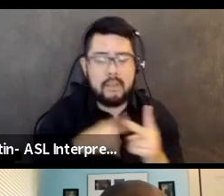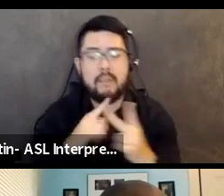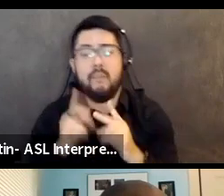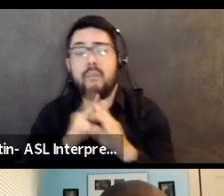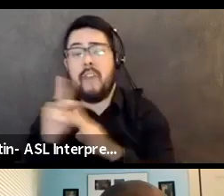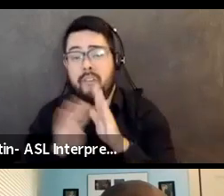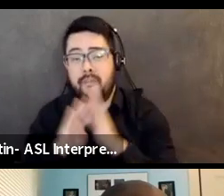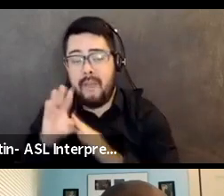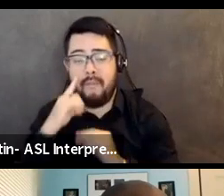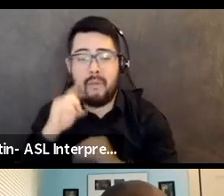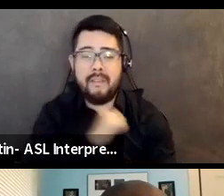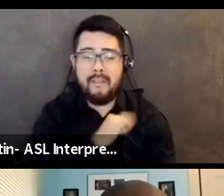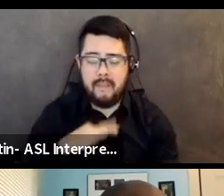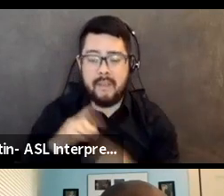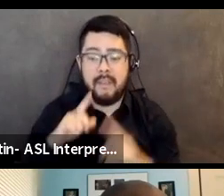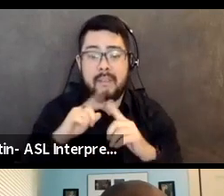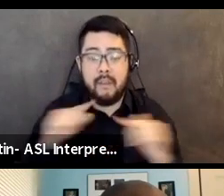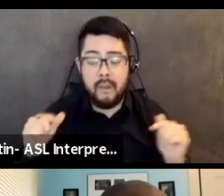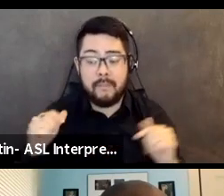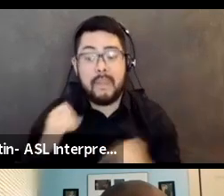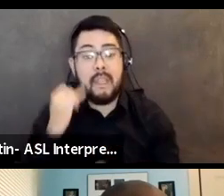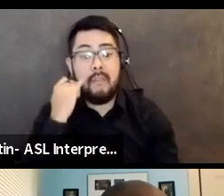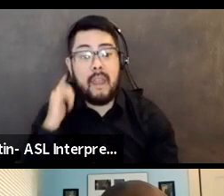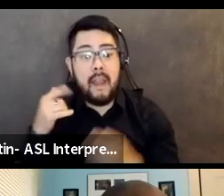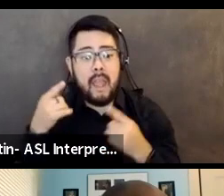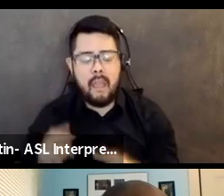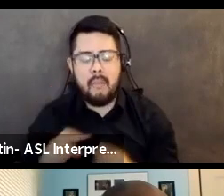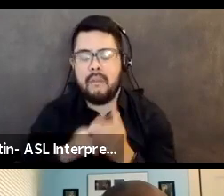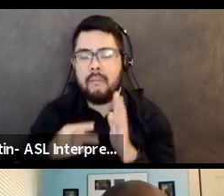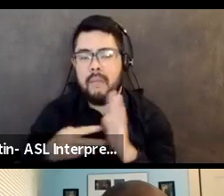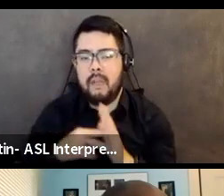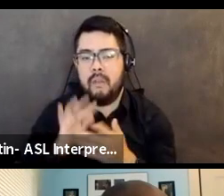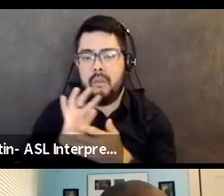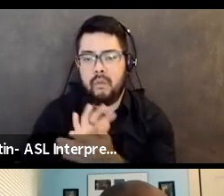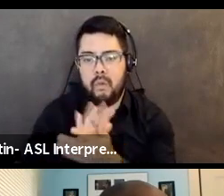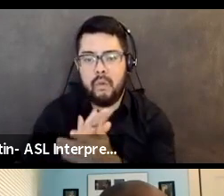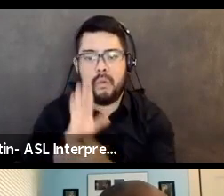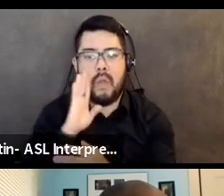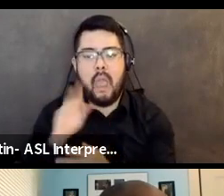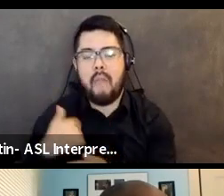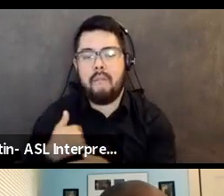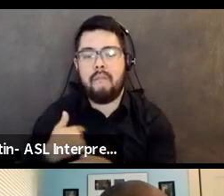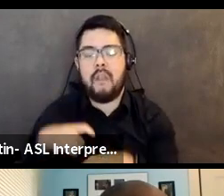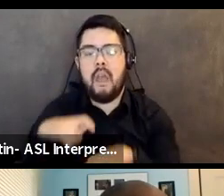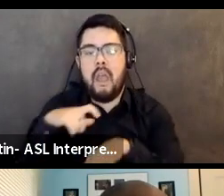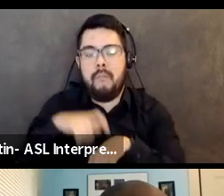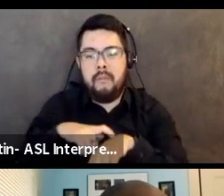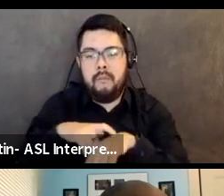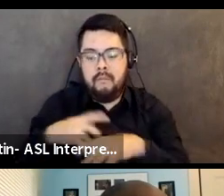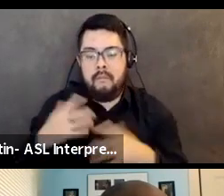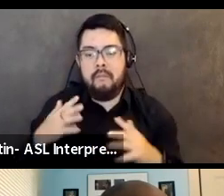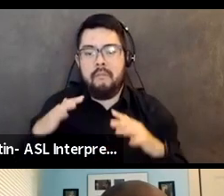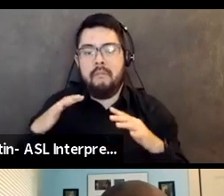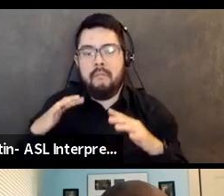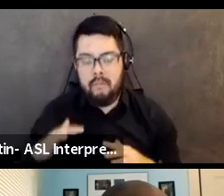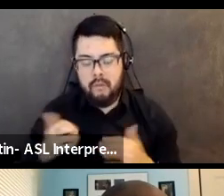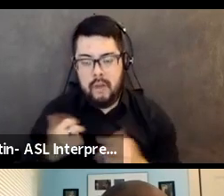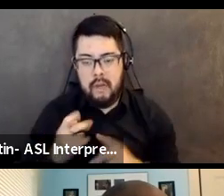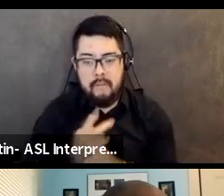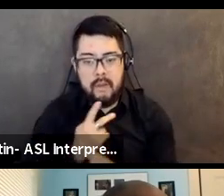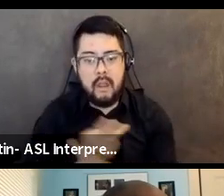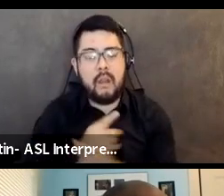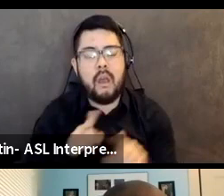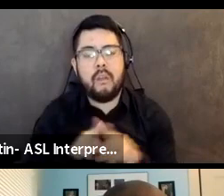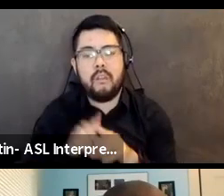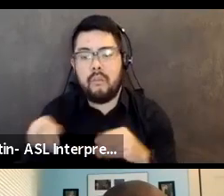day is used as a day of student attendance schools will have a moment of silence and provide instructional activities on veterans